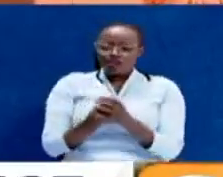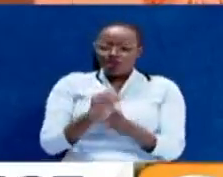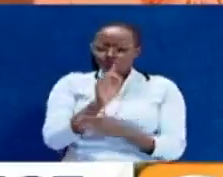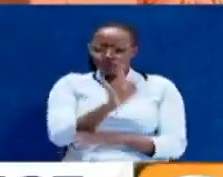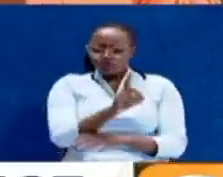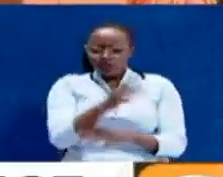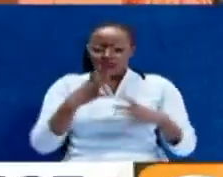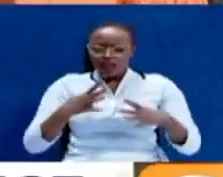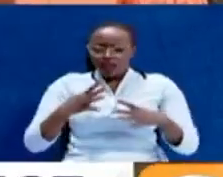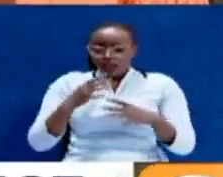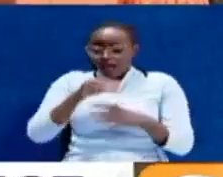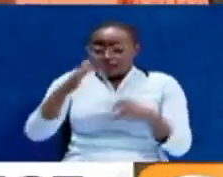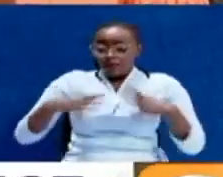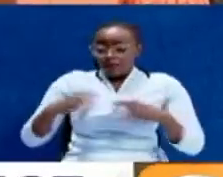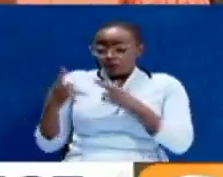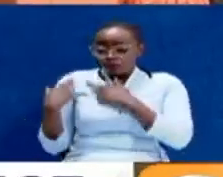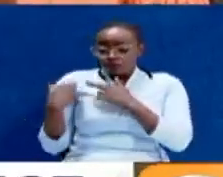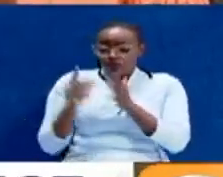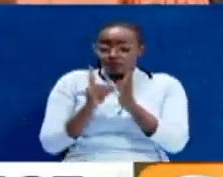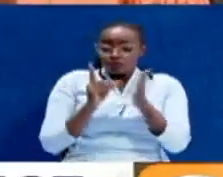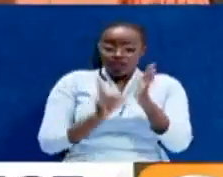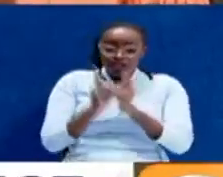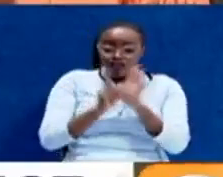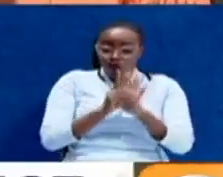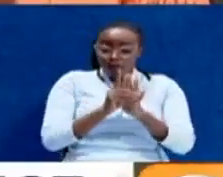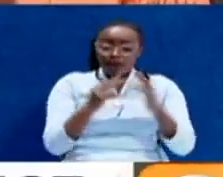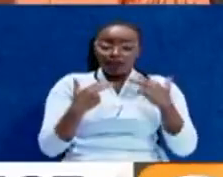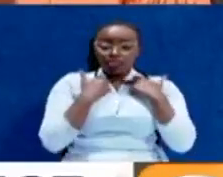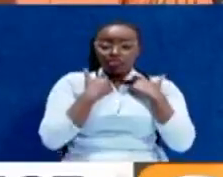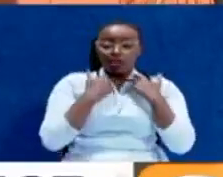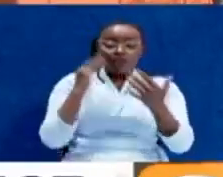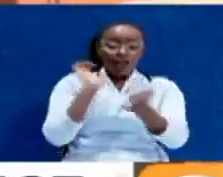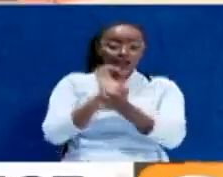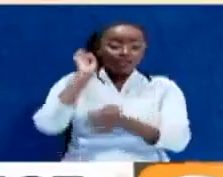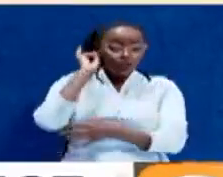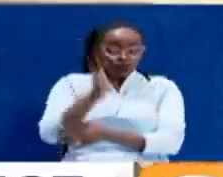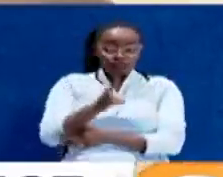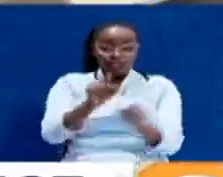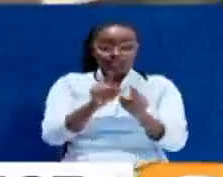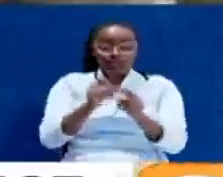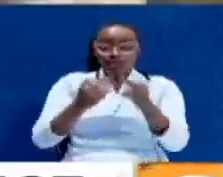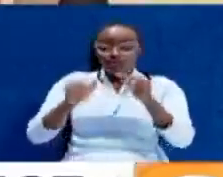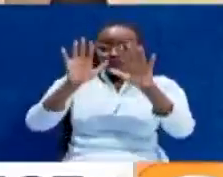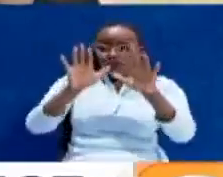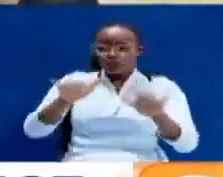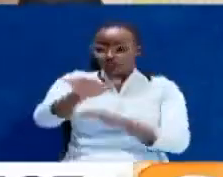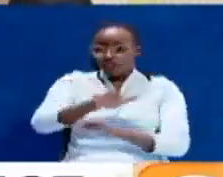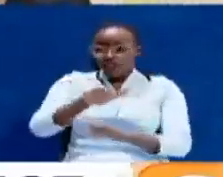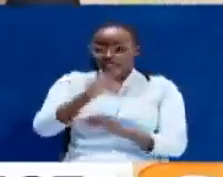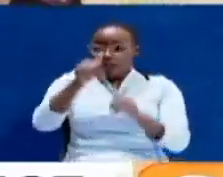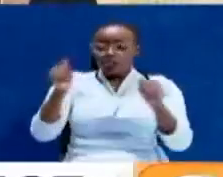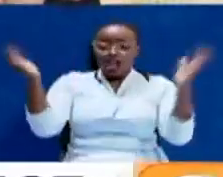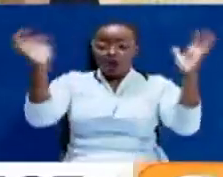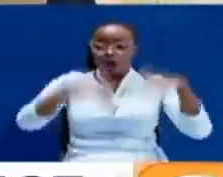on notice that they will be arrested. The meeting also resolved to conclude plans to revive key industries in the region that